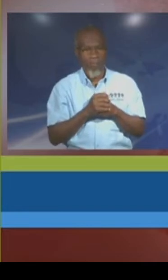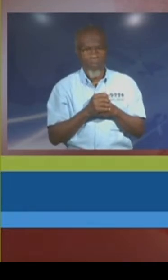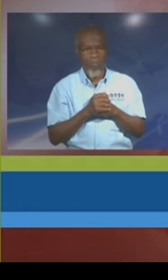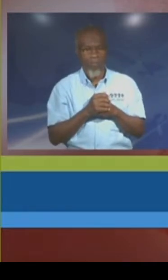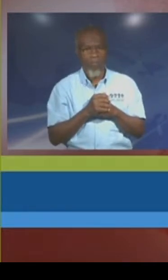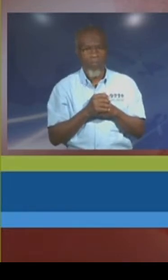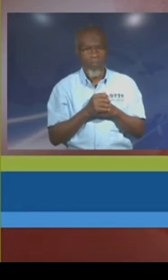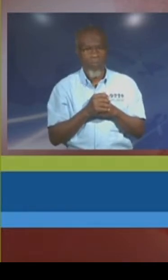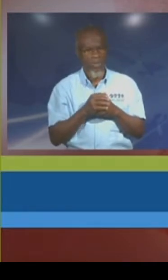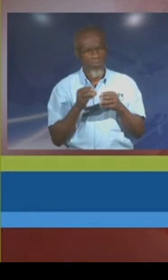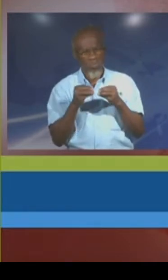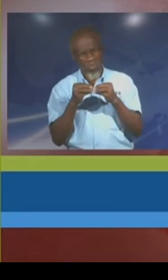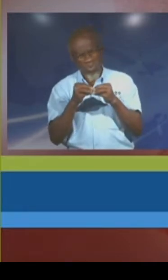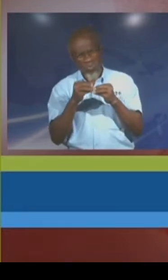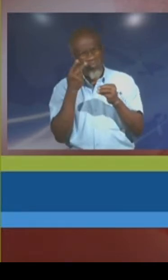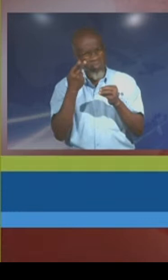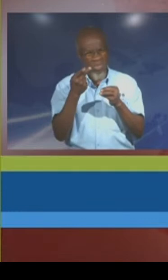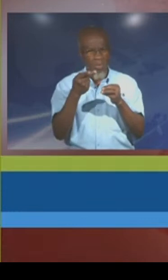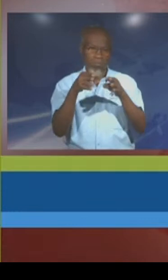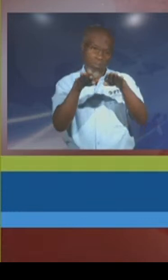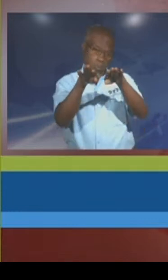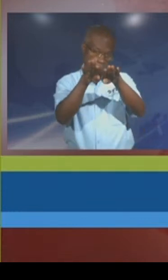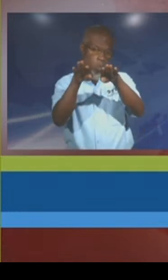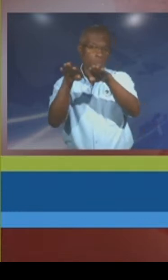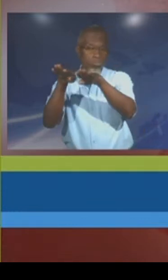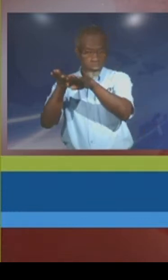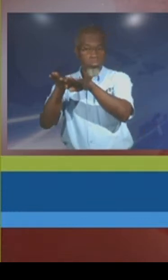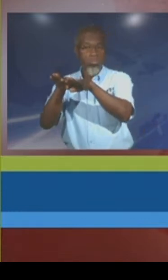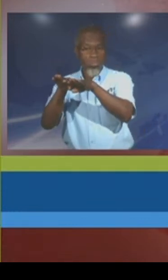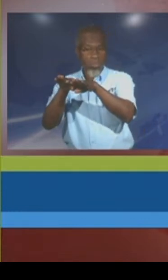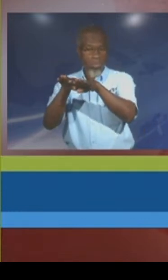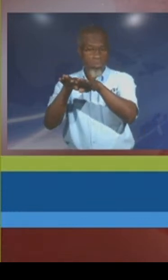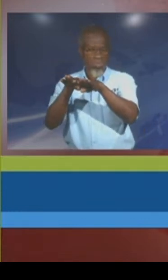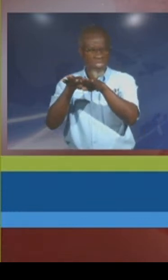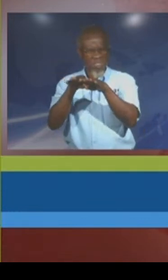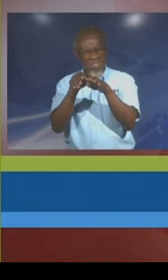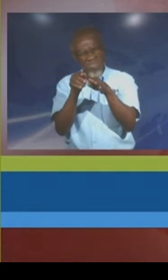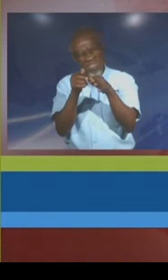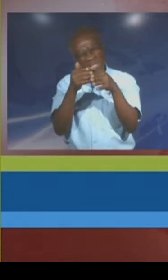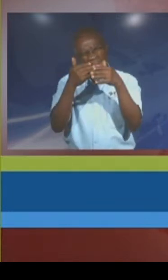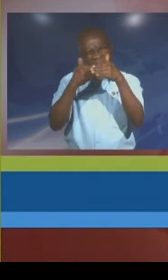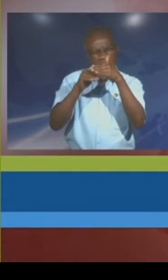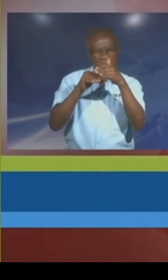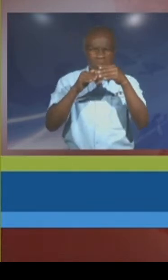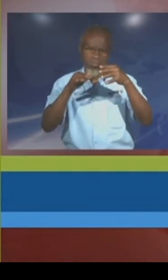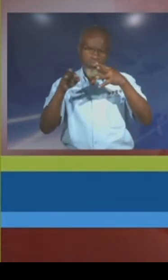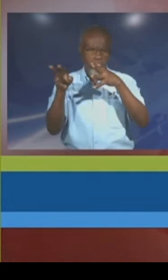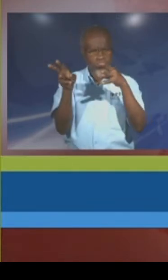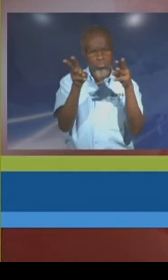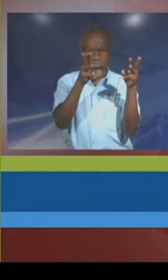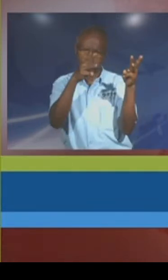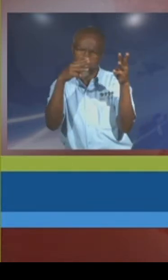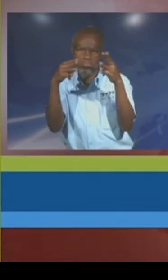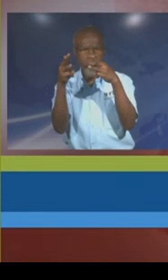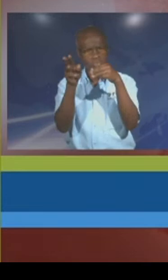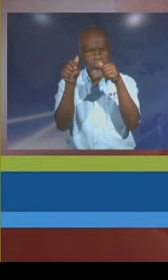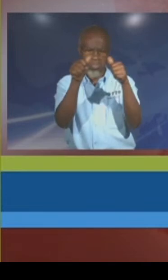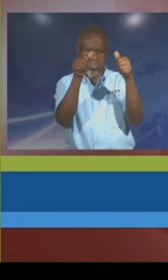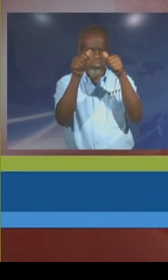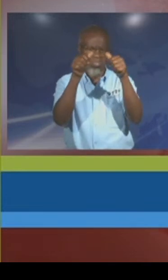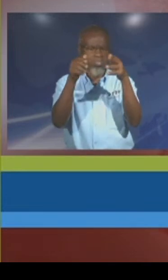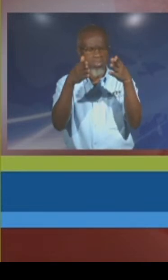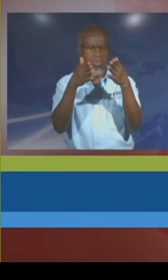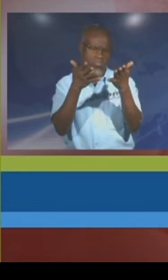closed environment in most instances, and of course there's recirculation of air in some instances as well. Public transportation, again,